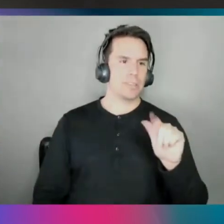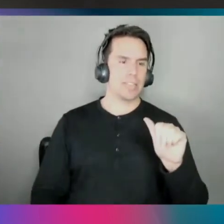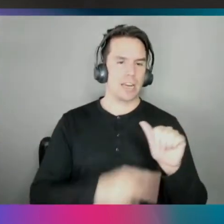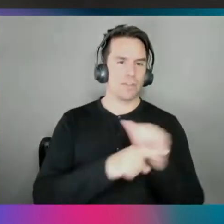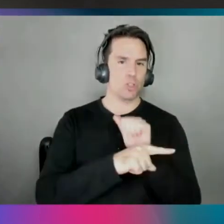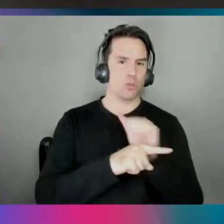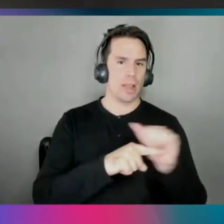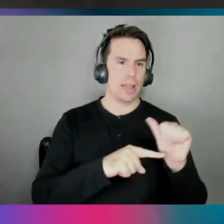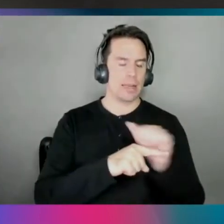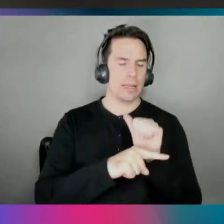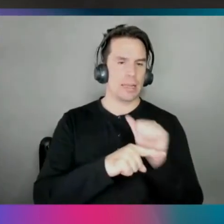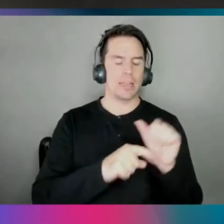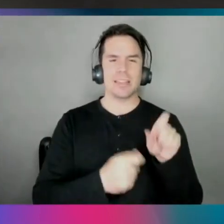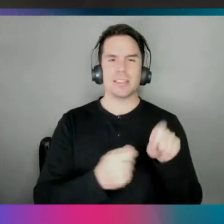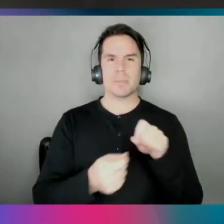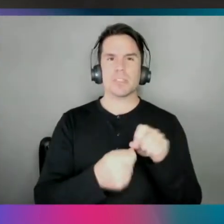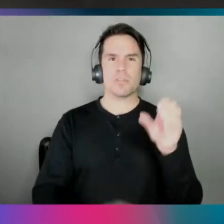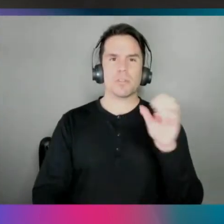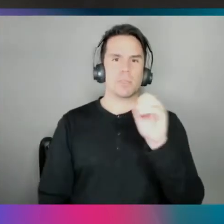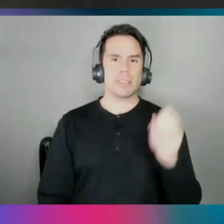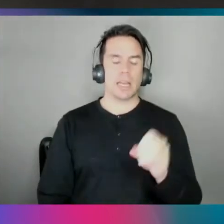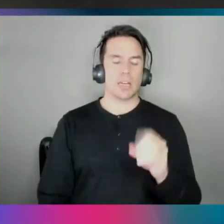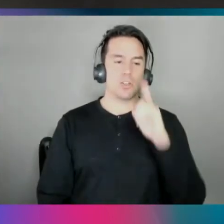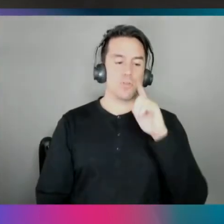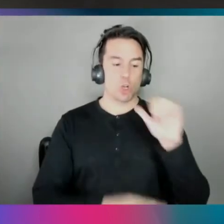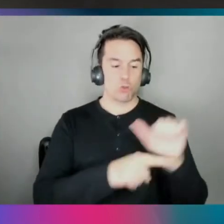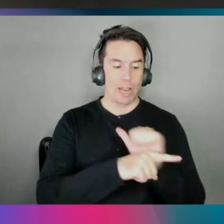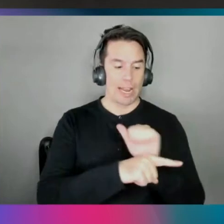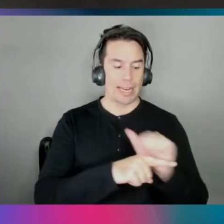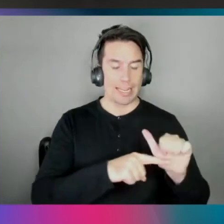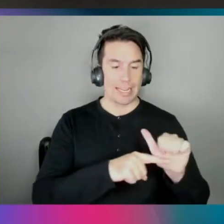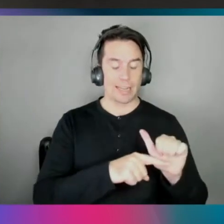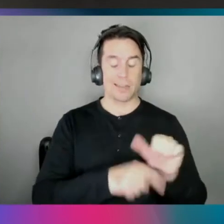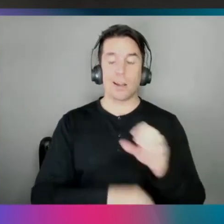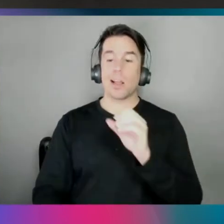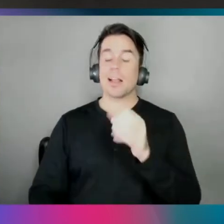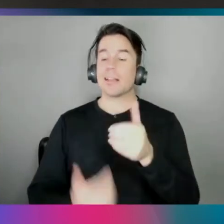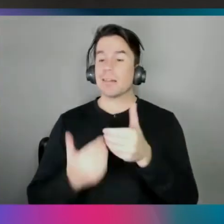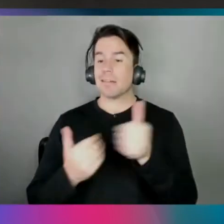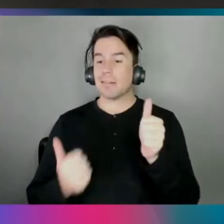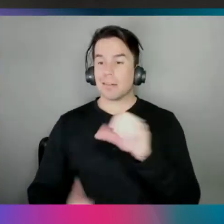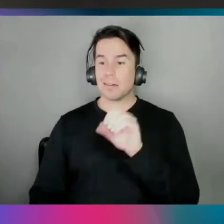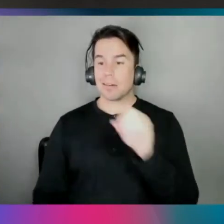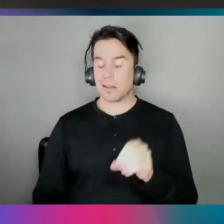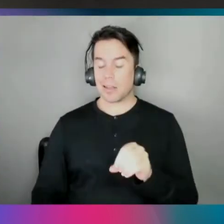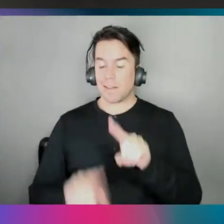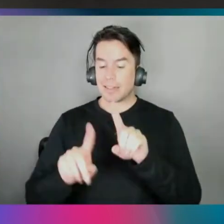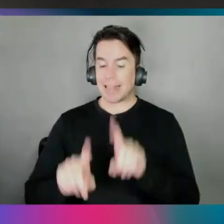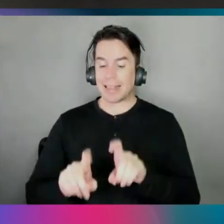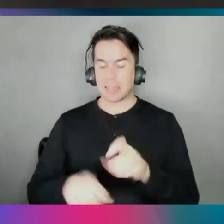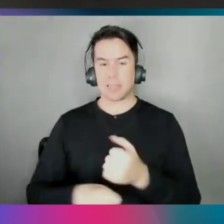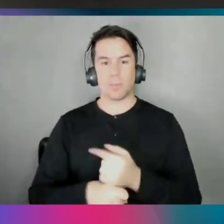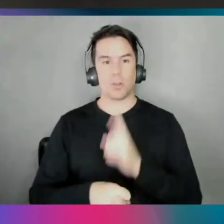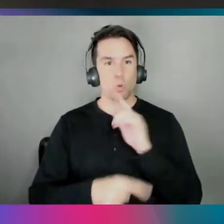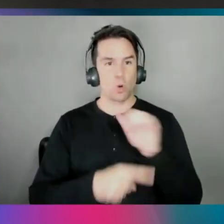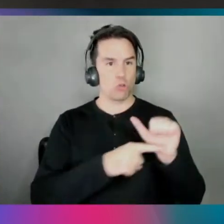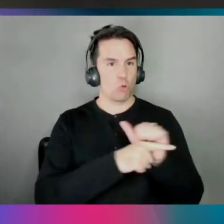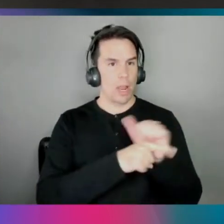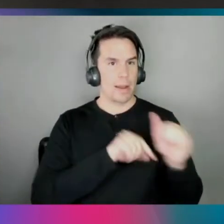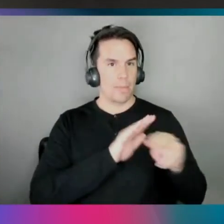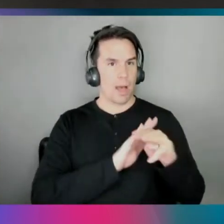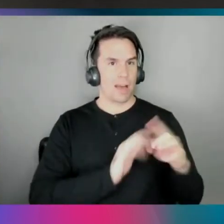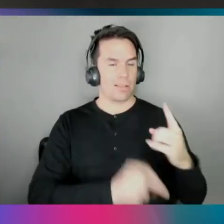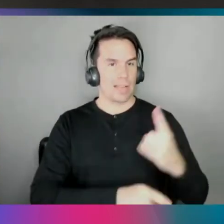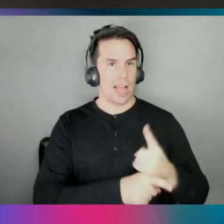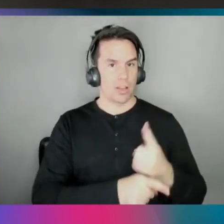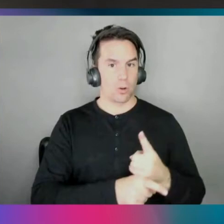data, and a certain percentage for testing data to make sure that our training model is accurate. That's right. Got it. And then we're gonna basically, in this case, save these off